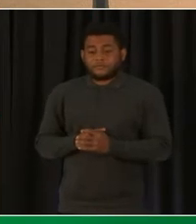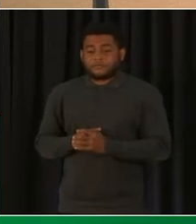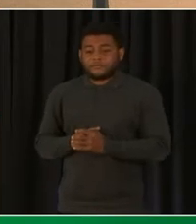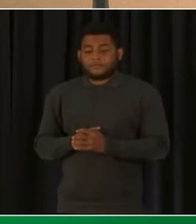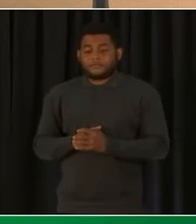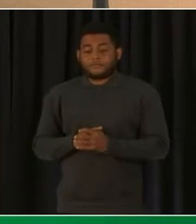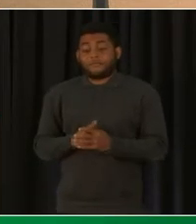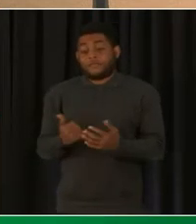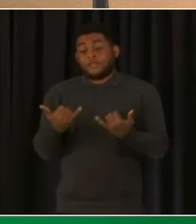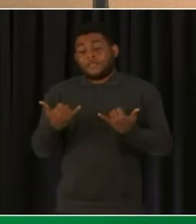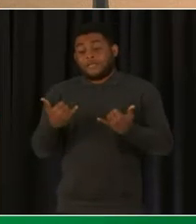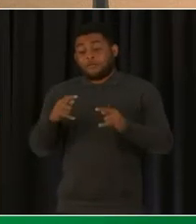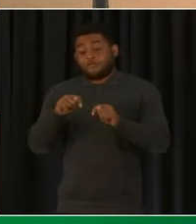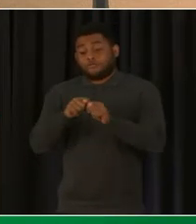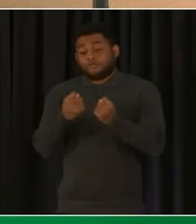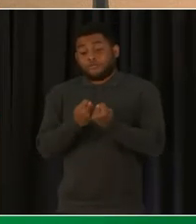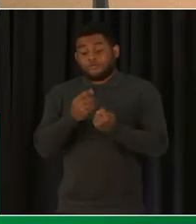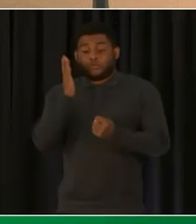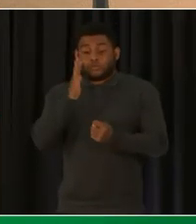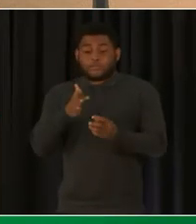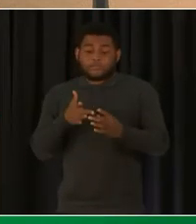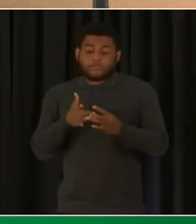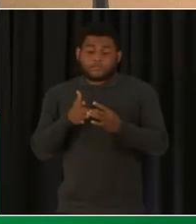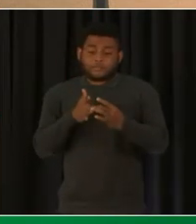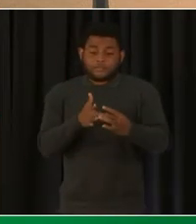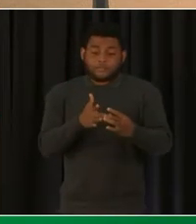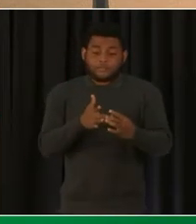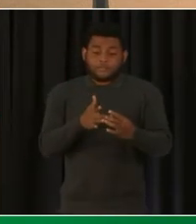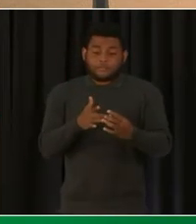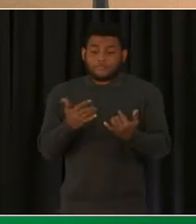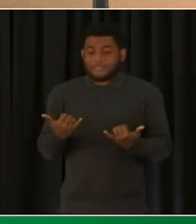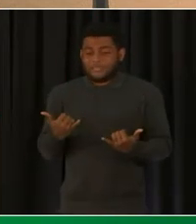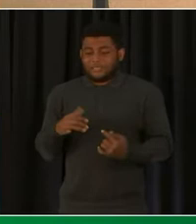to facilitate the Q&A of tonight's session.